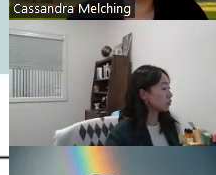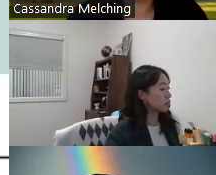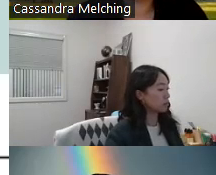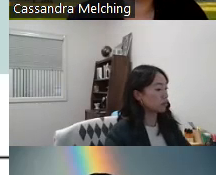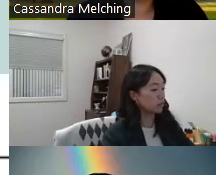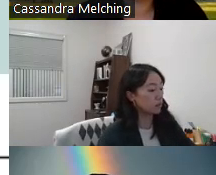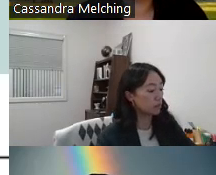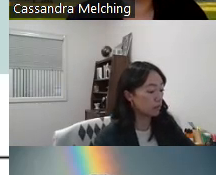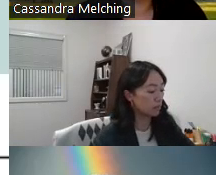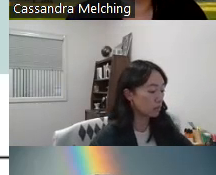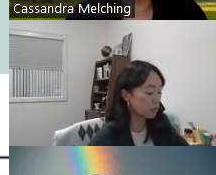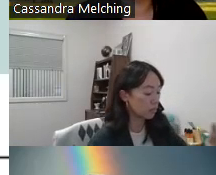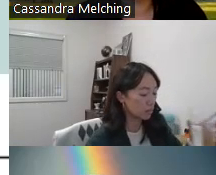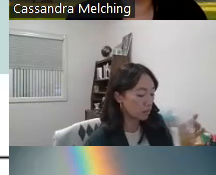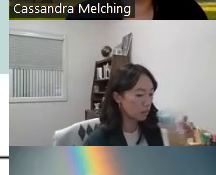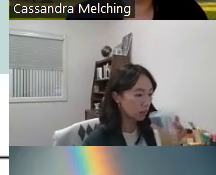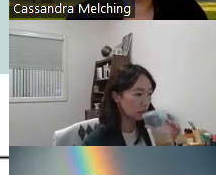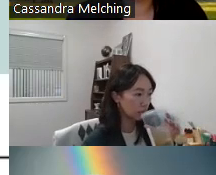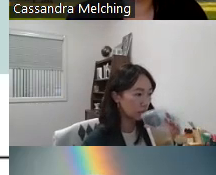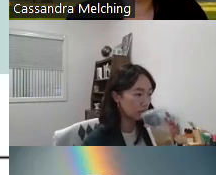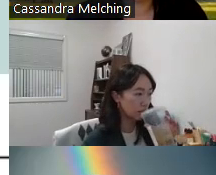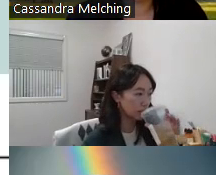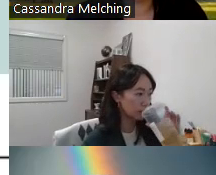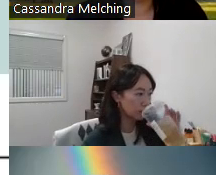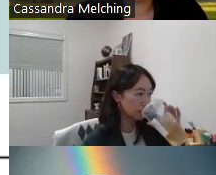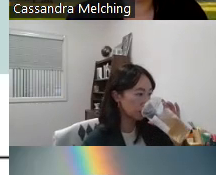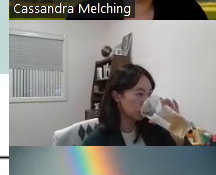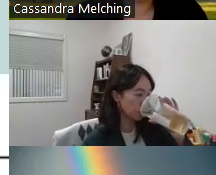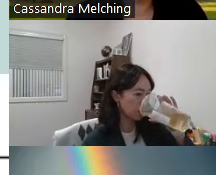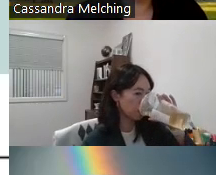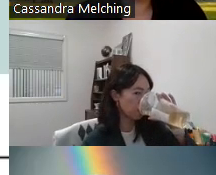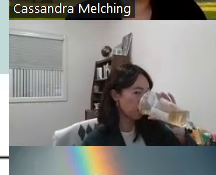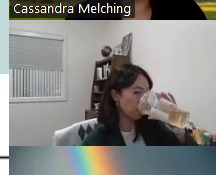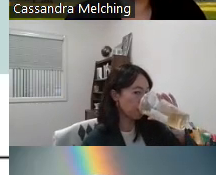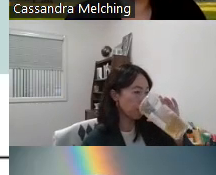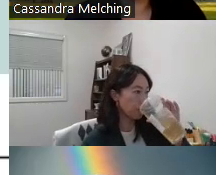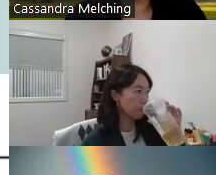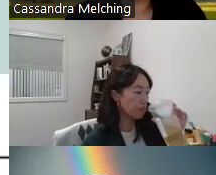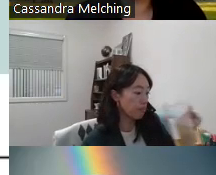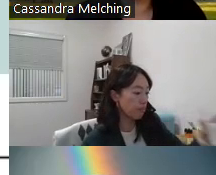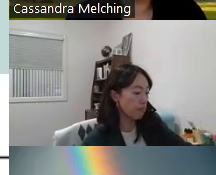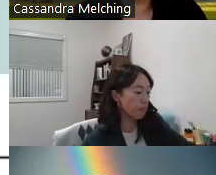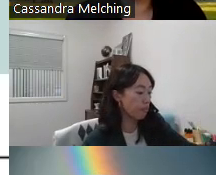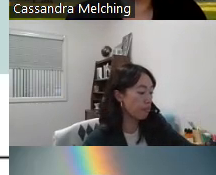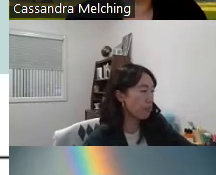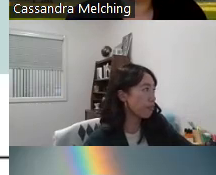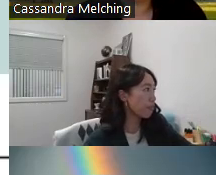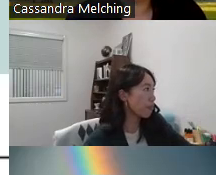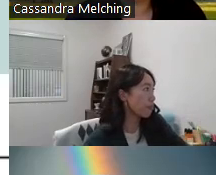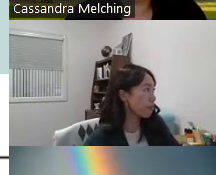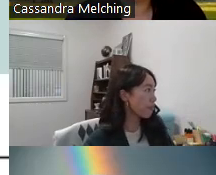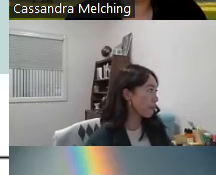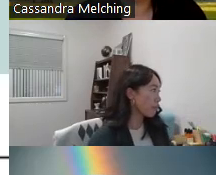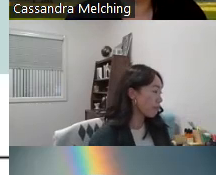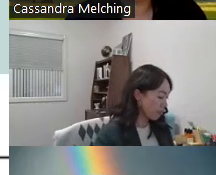for the South Airport Way separated bike path that the city has been